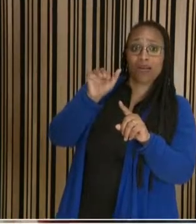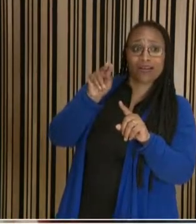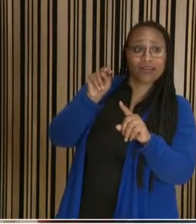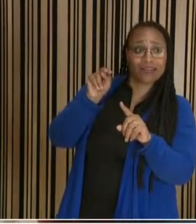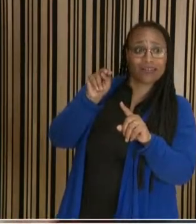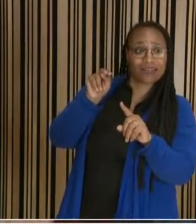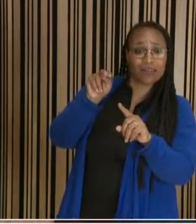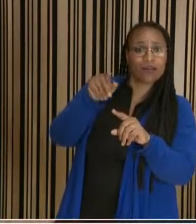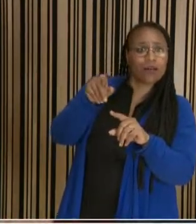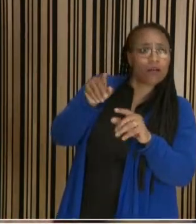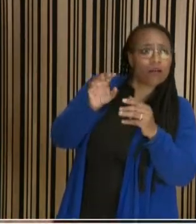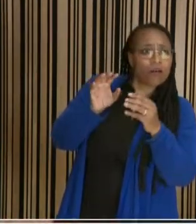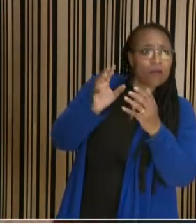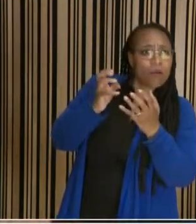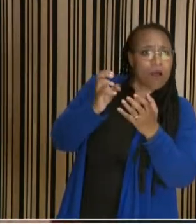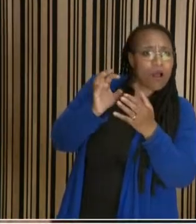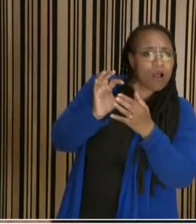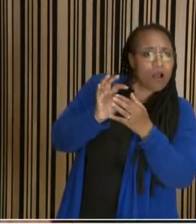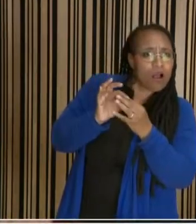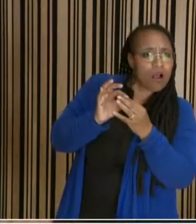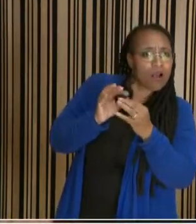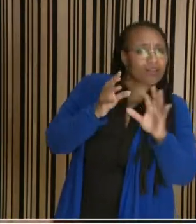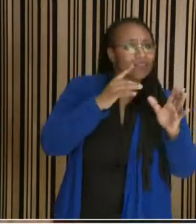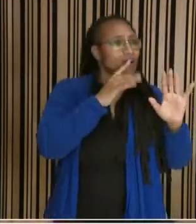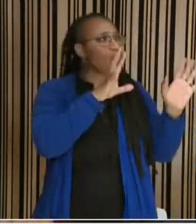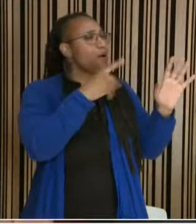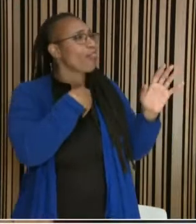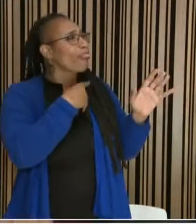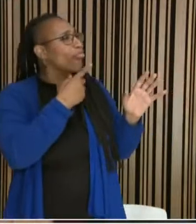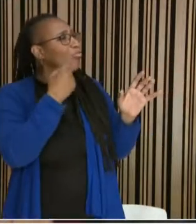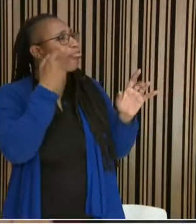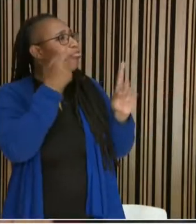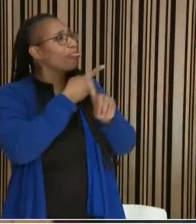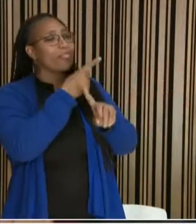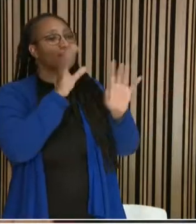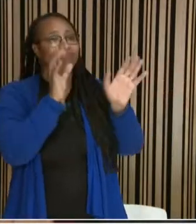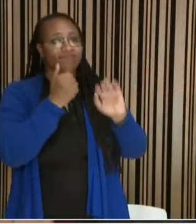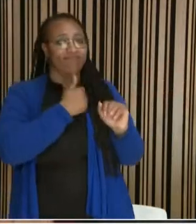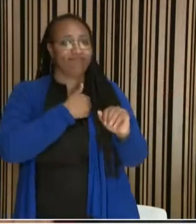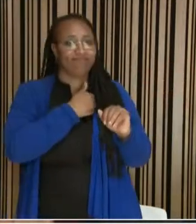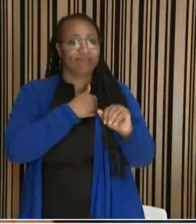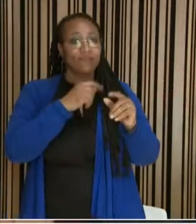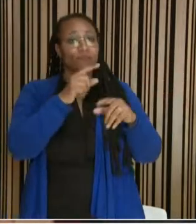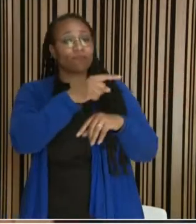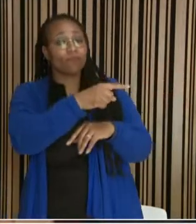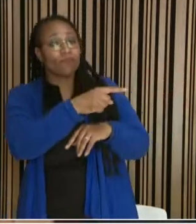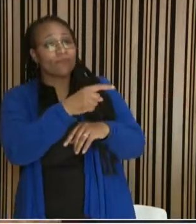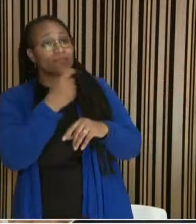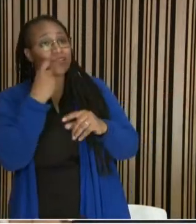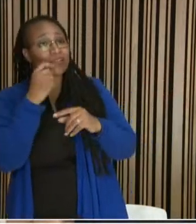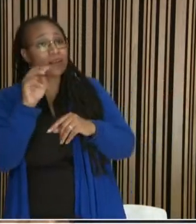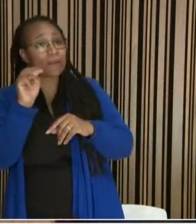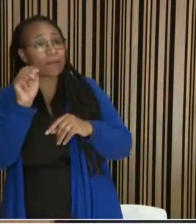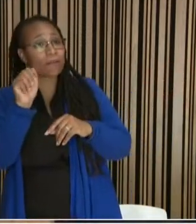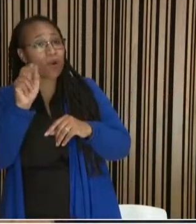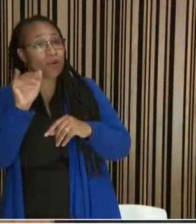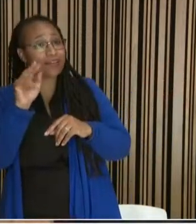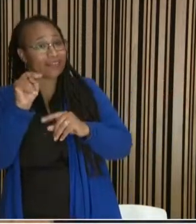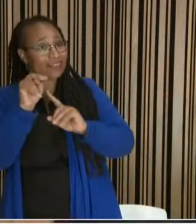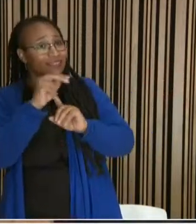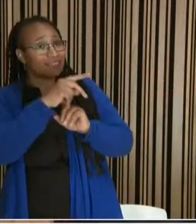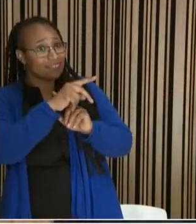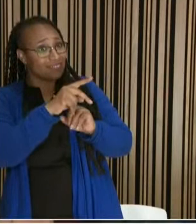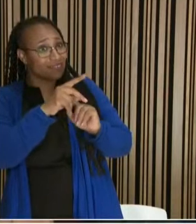Oh, thank you. I thought you were talking about another. Okay. So obviously, that just happened over the weekend. MPD,